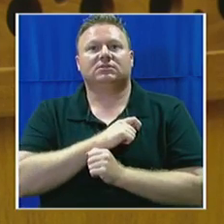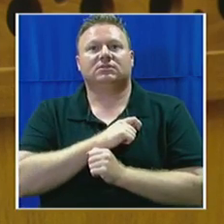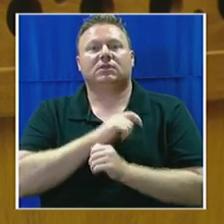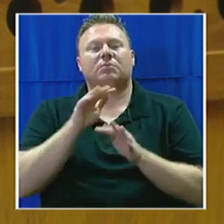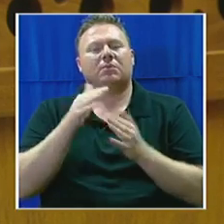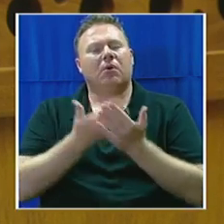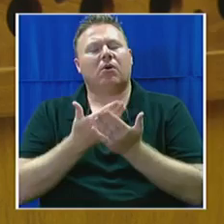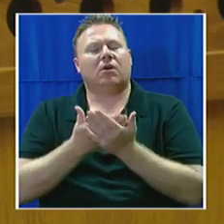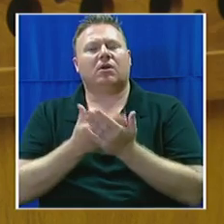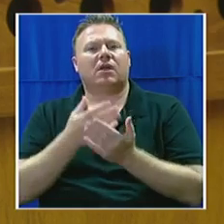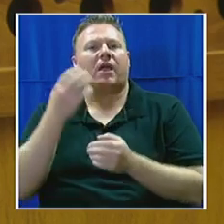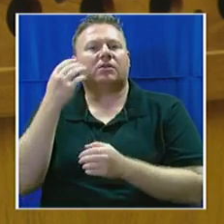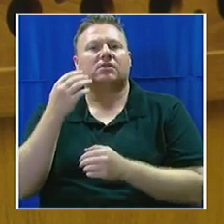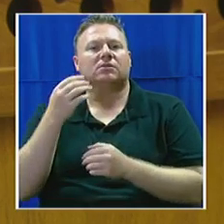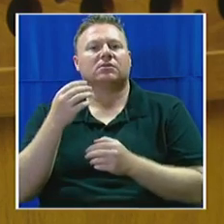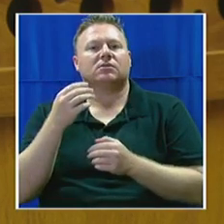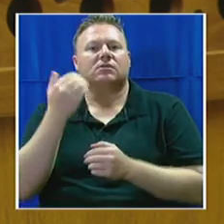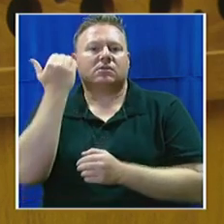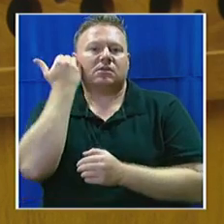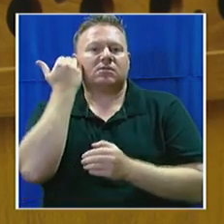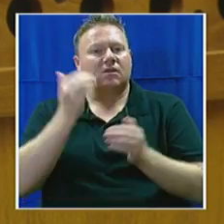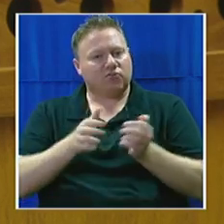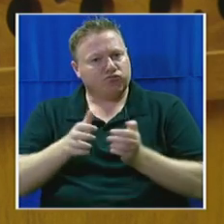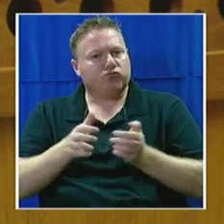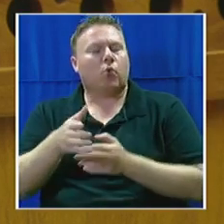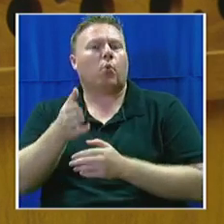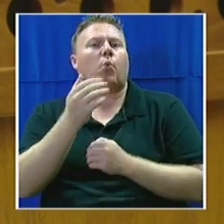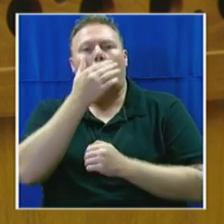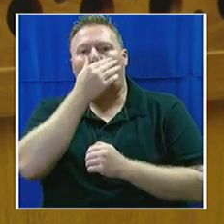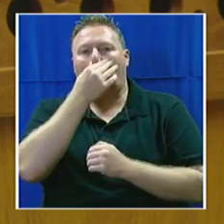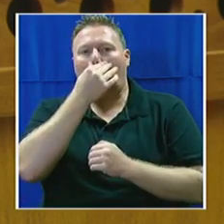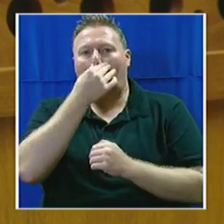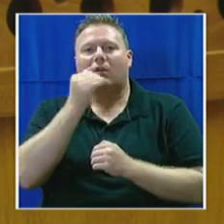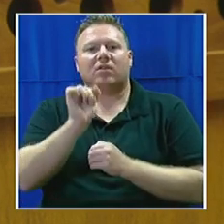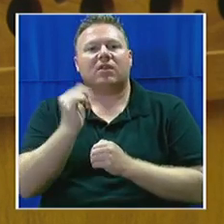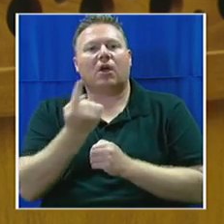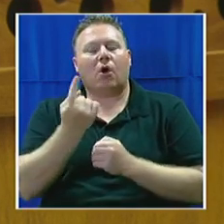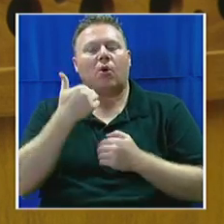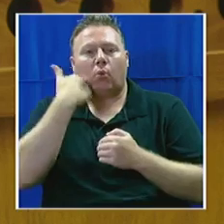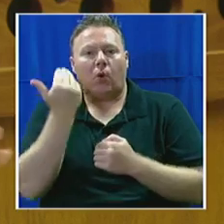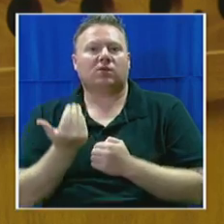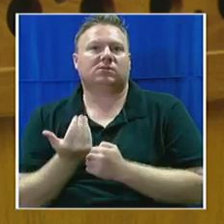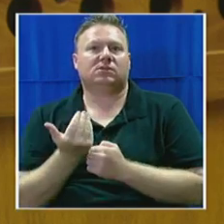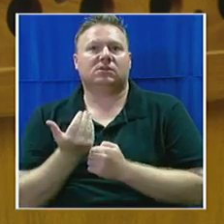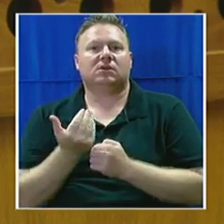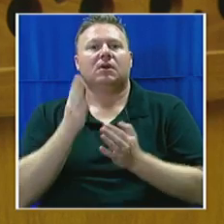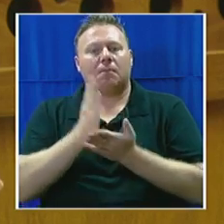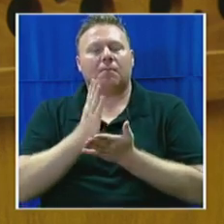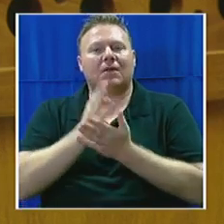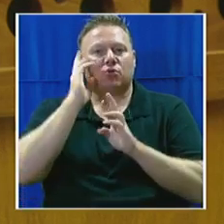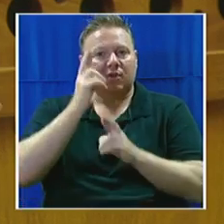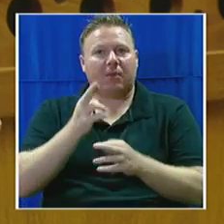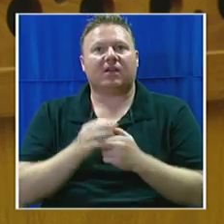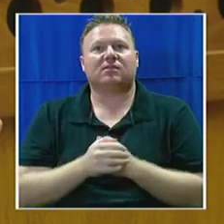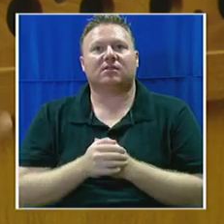govern. In governing their own interests, they ought to be respected,